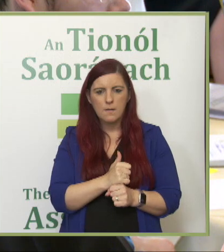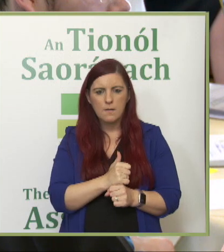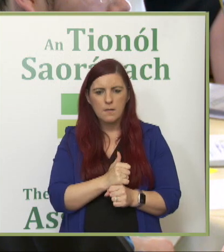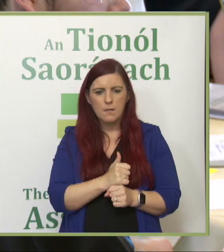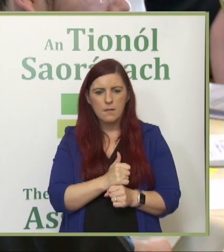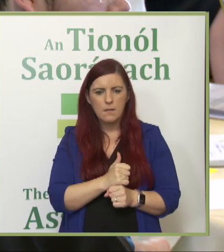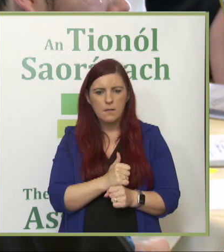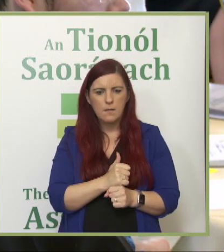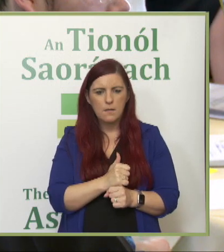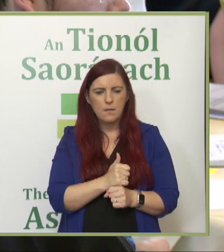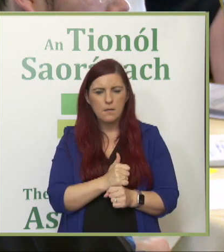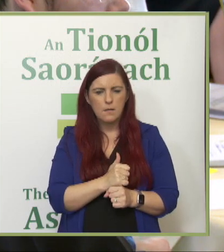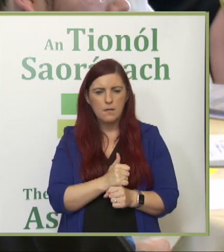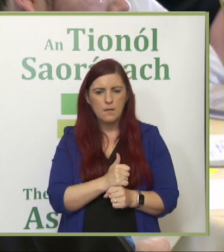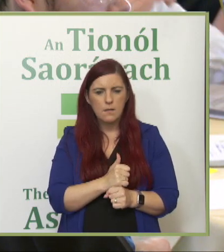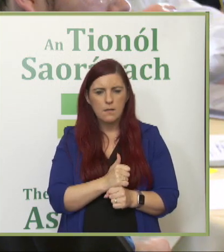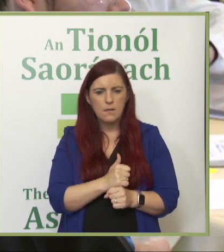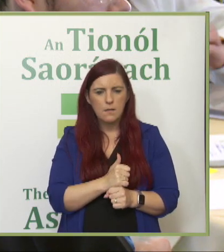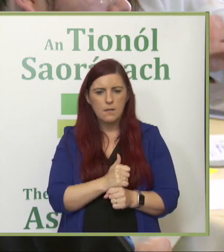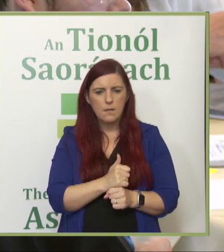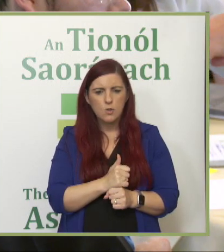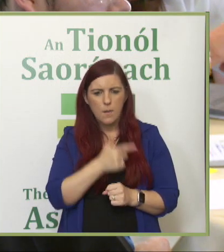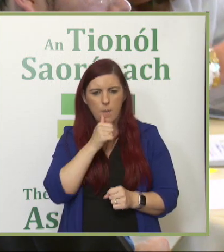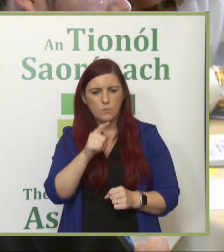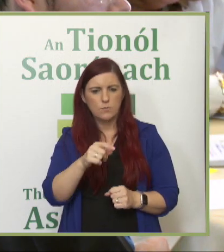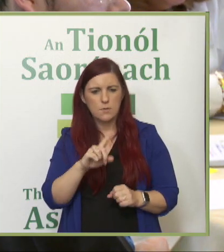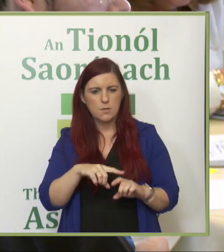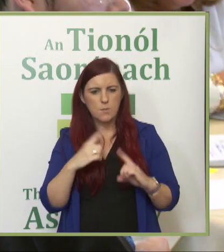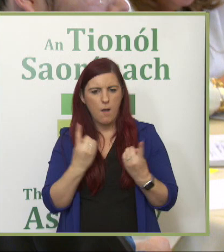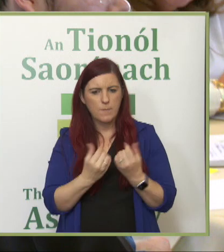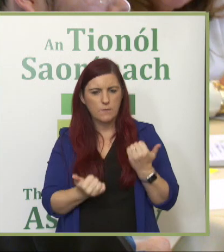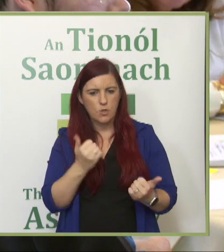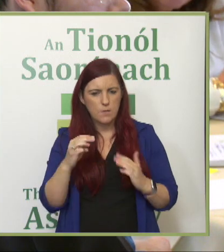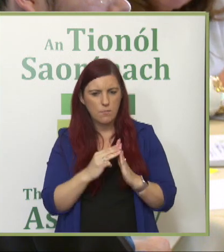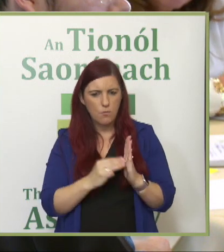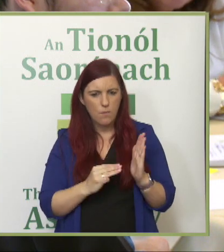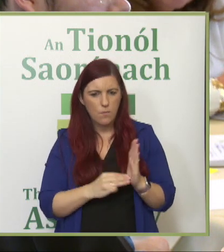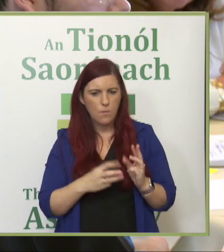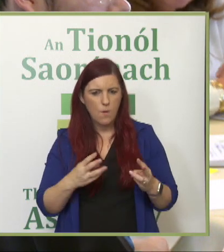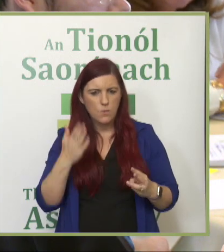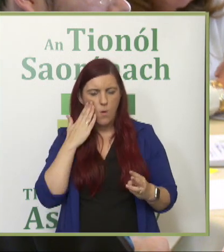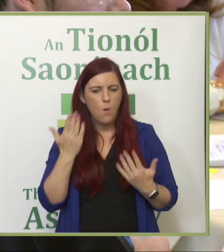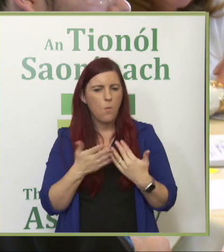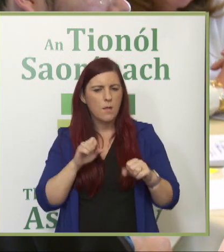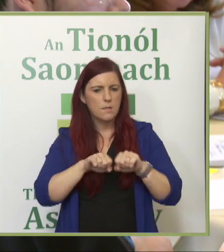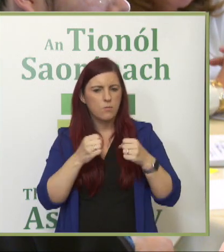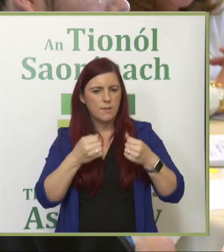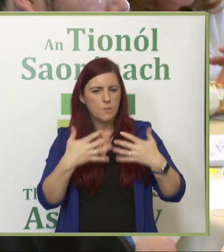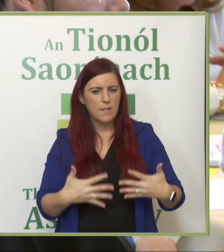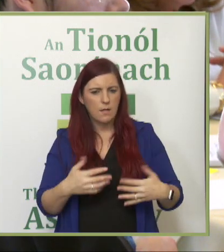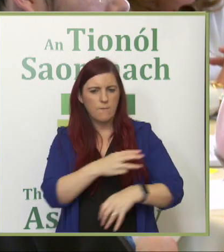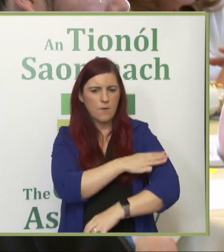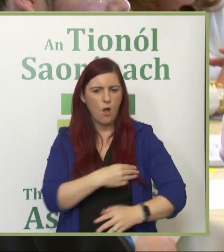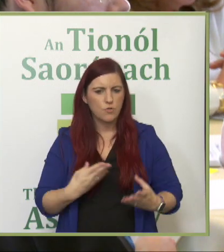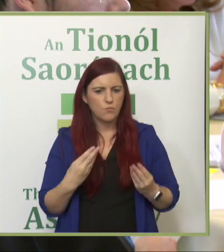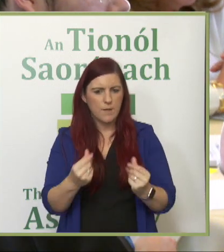and the Department of Justice spokesperson here as well. We're keen to know, what is the breakdown of Garda